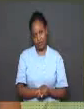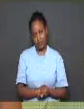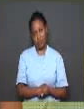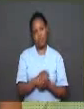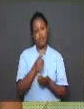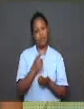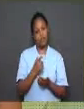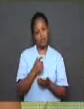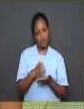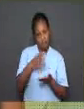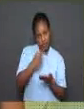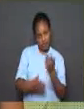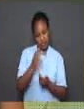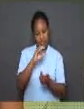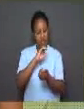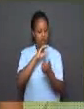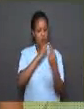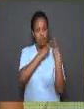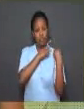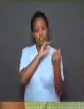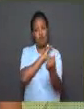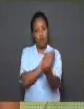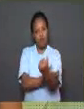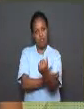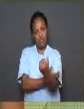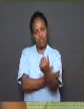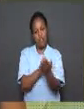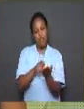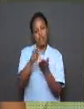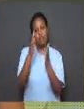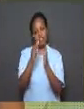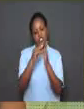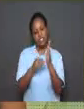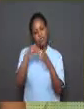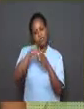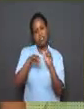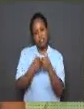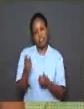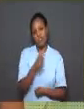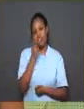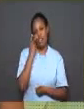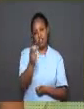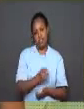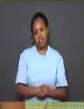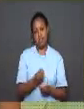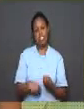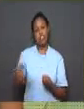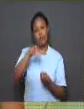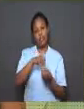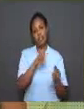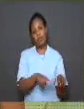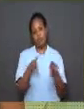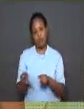the ways that authority and power are practiced in democratic systems.